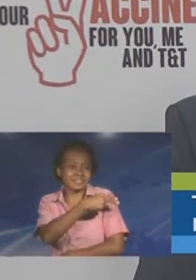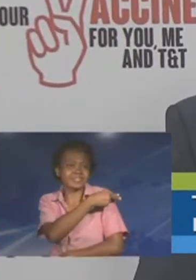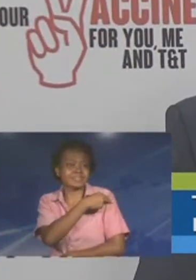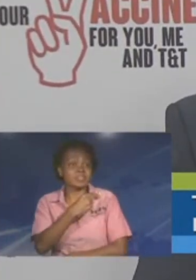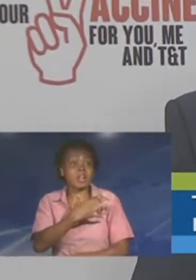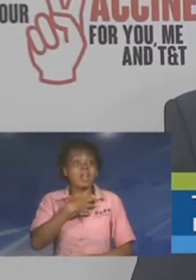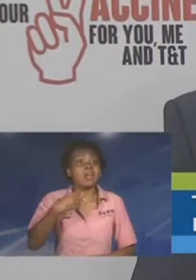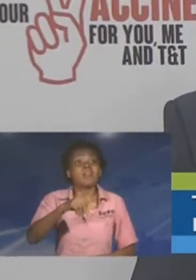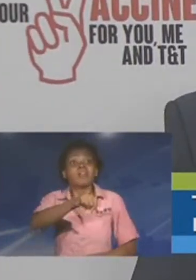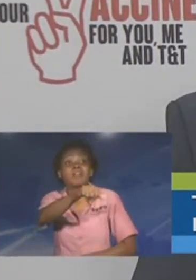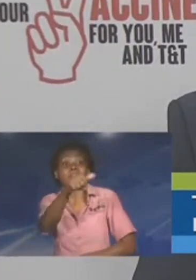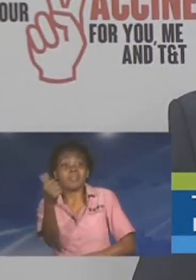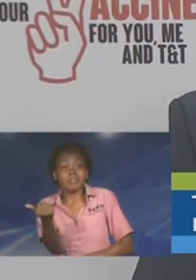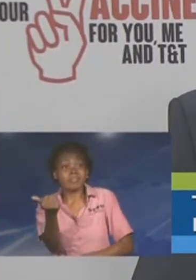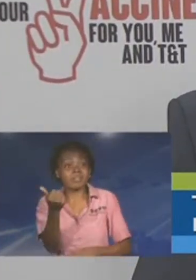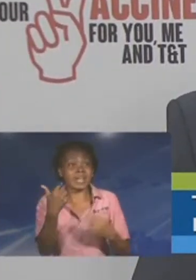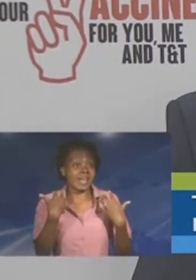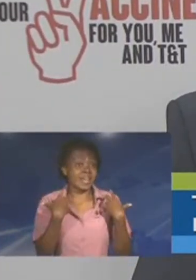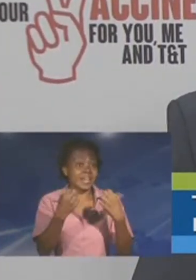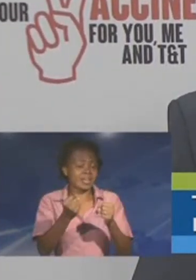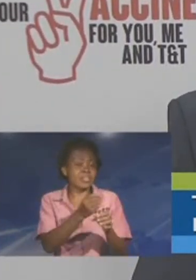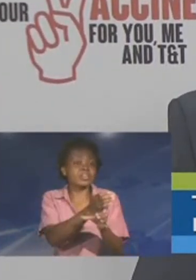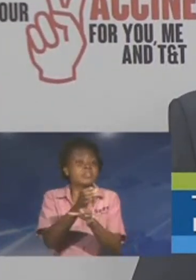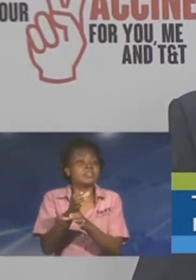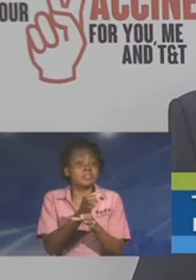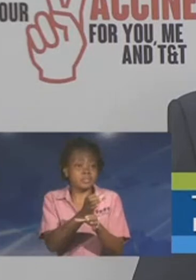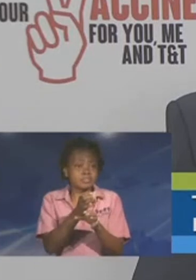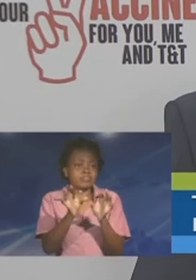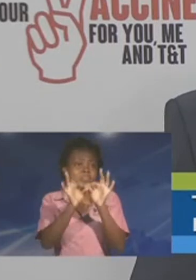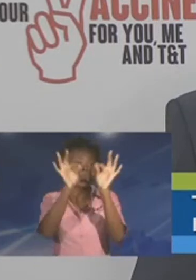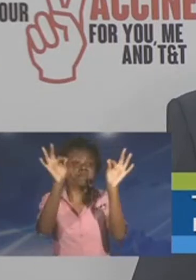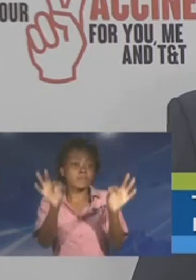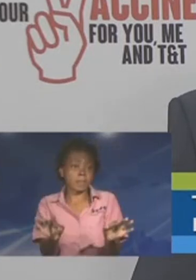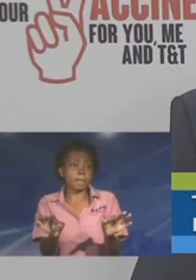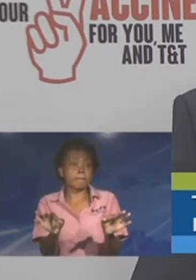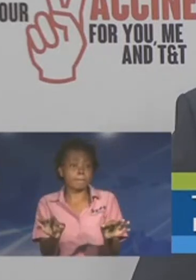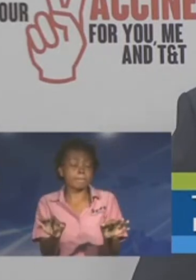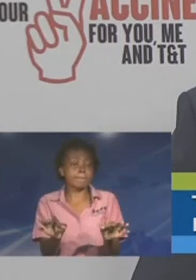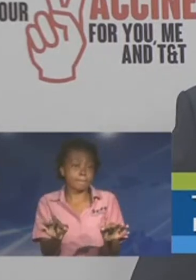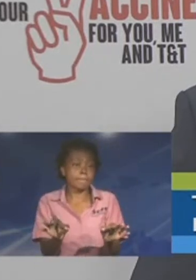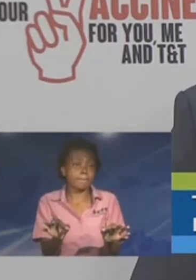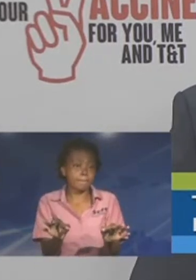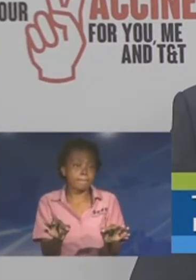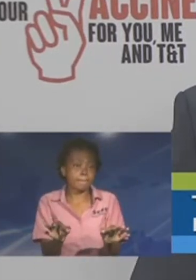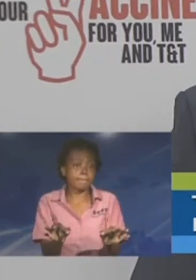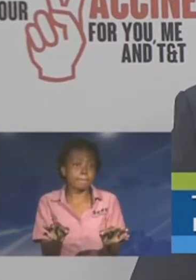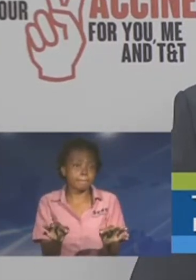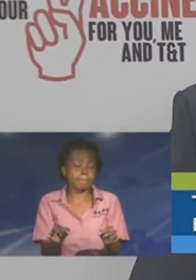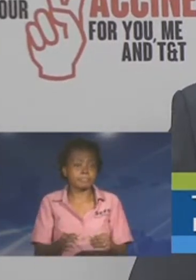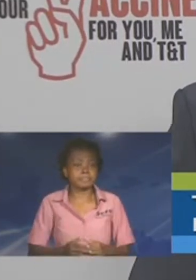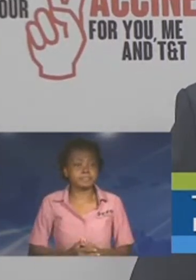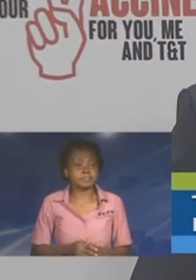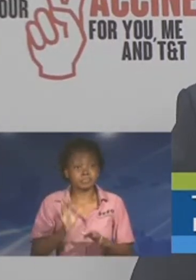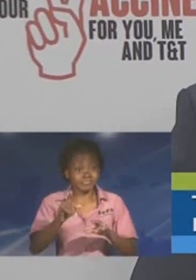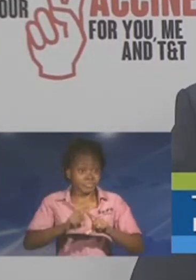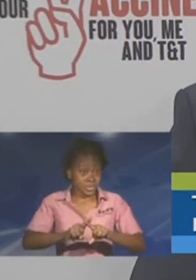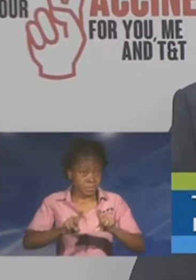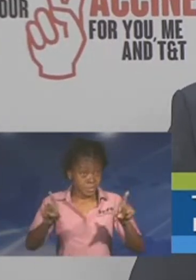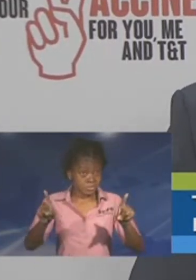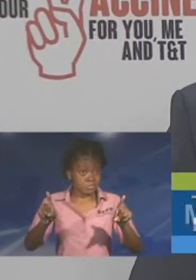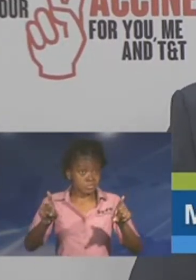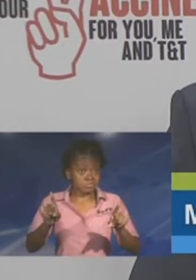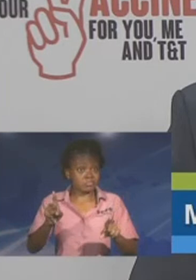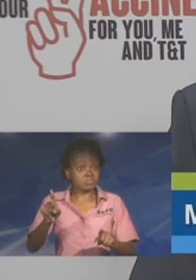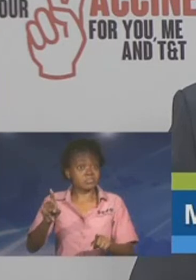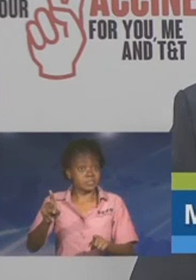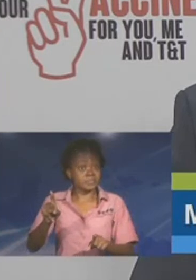now. So mask wearing is mandatory in facilities. What we noticed, and I haven't been to churches